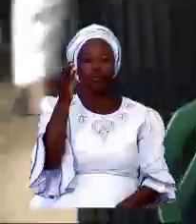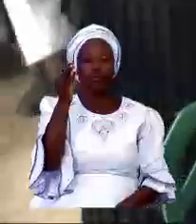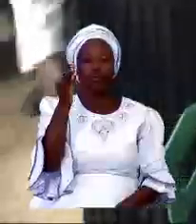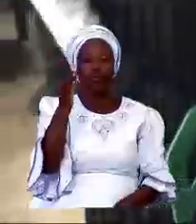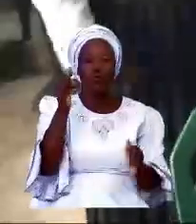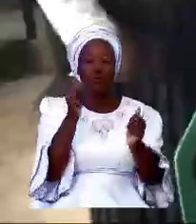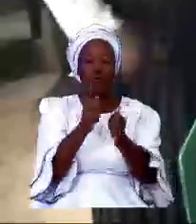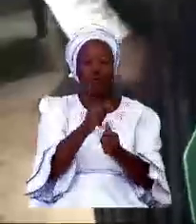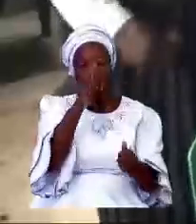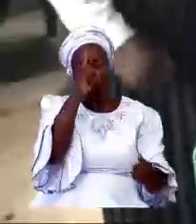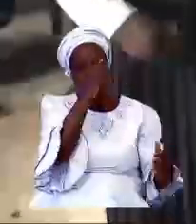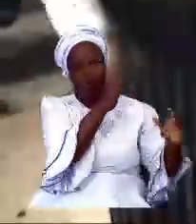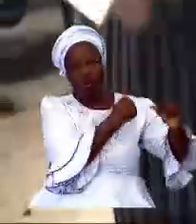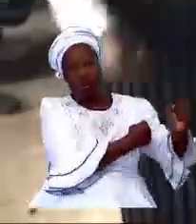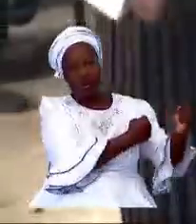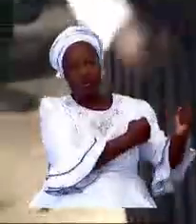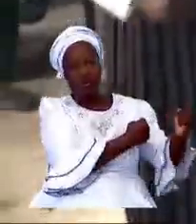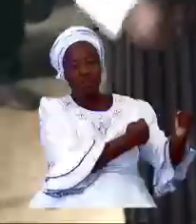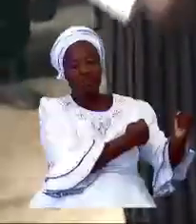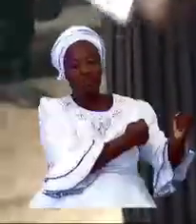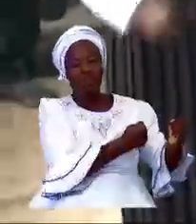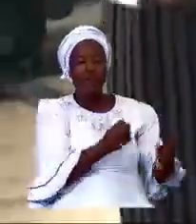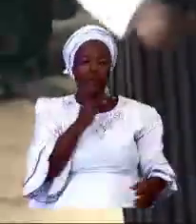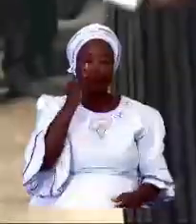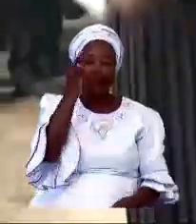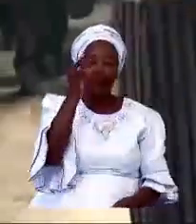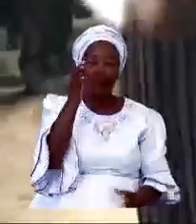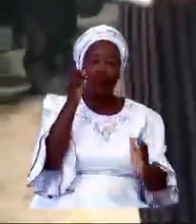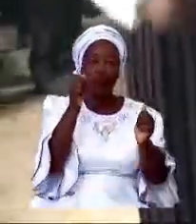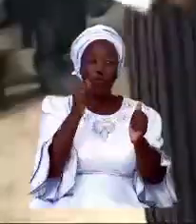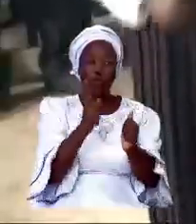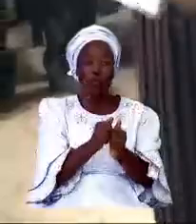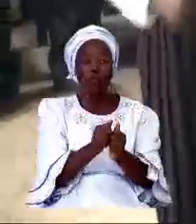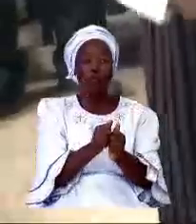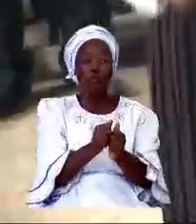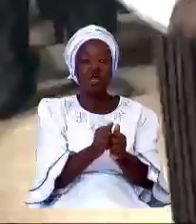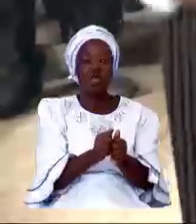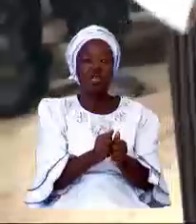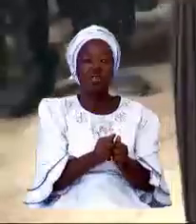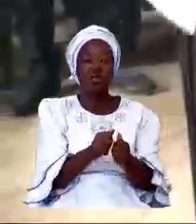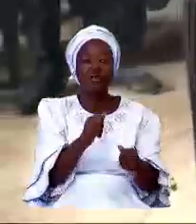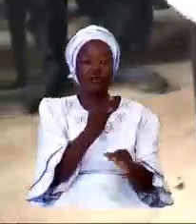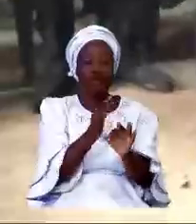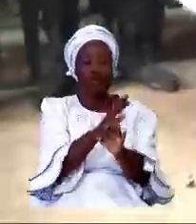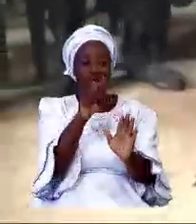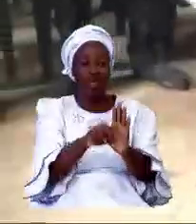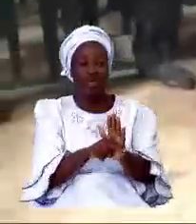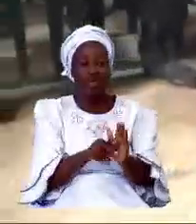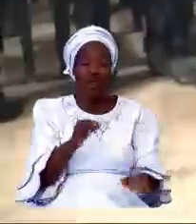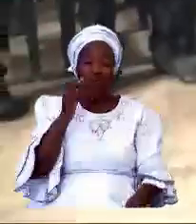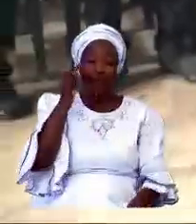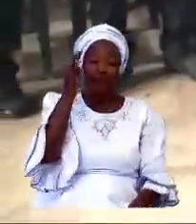future, where courage, future,